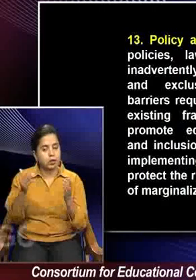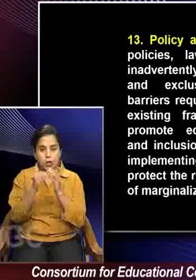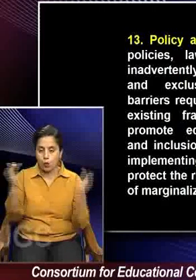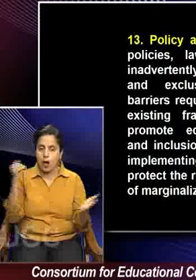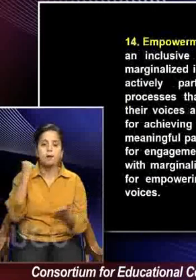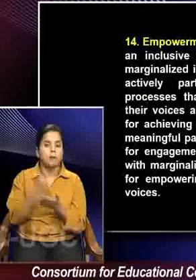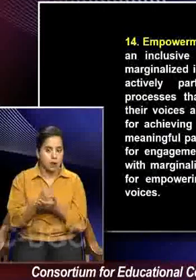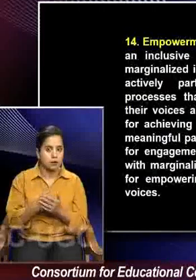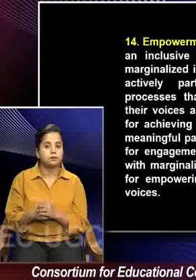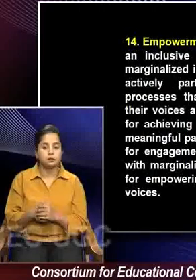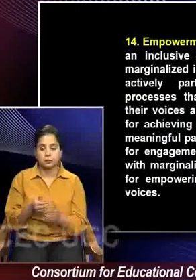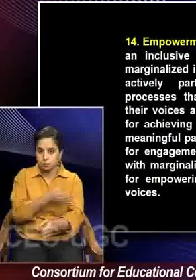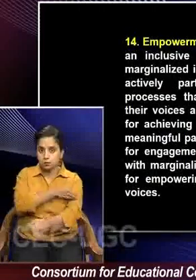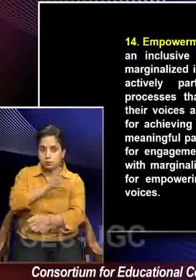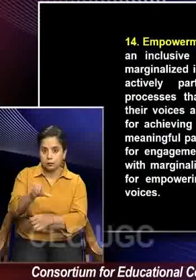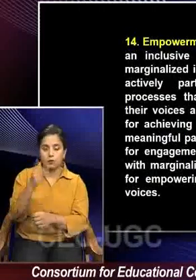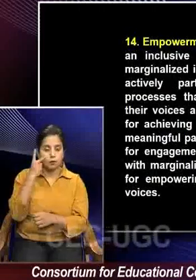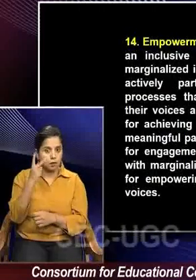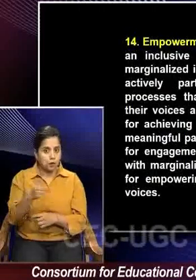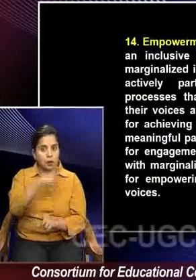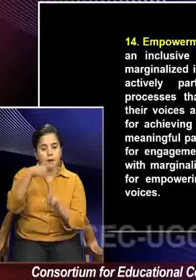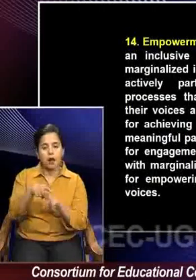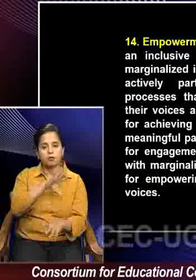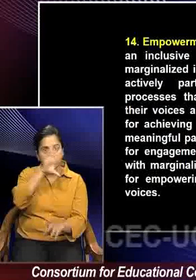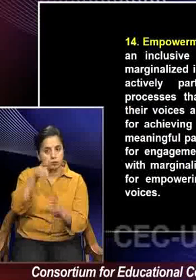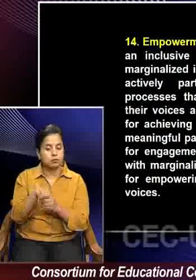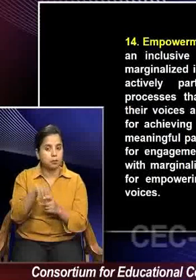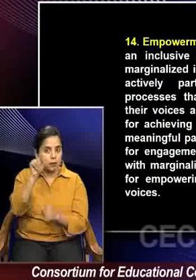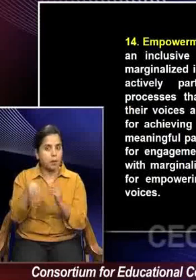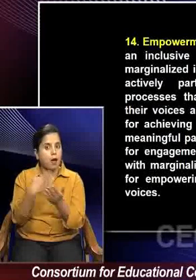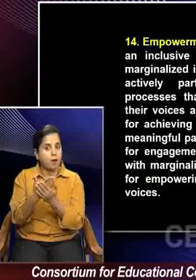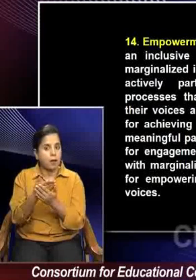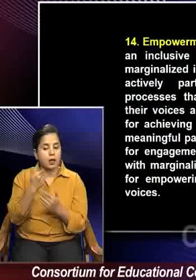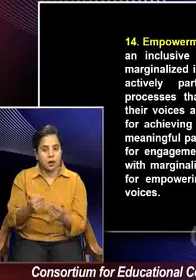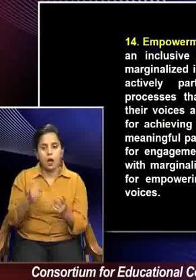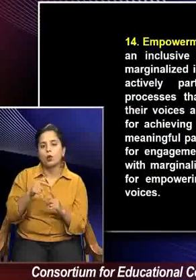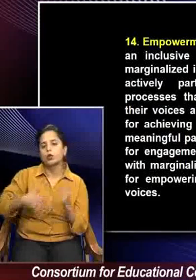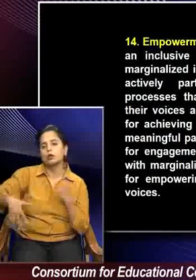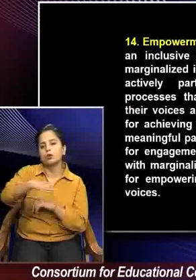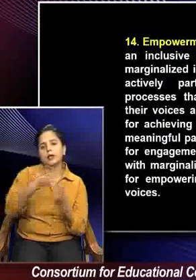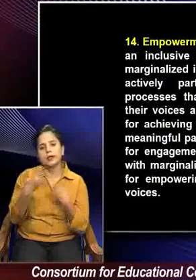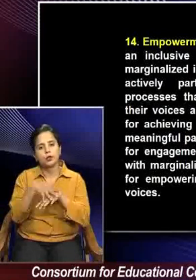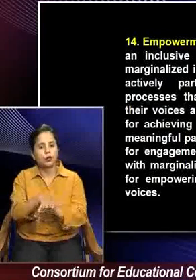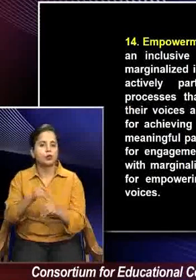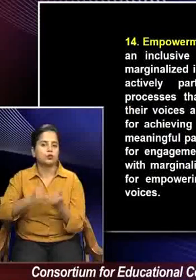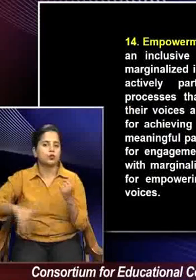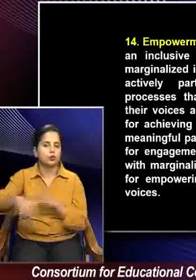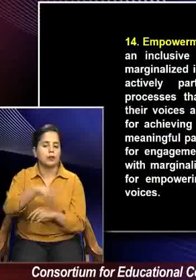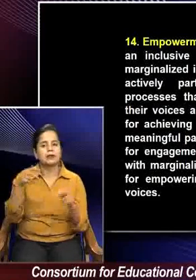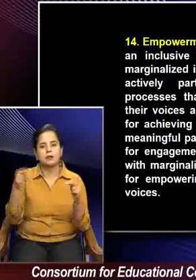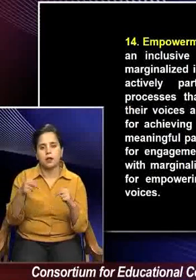equality, empowerment and participation. Creating an inclusive society